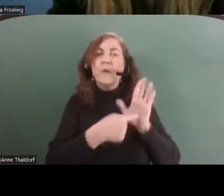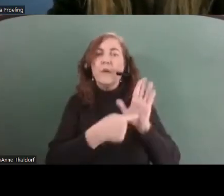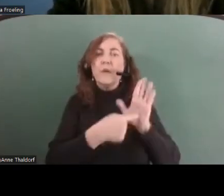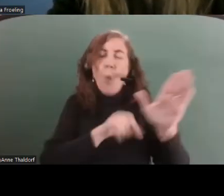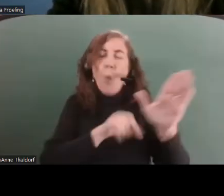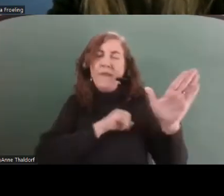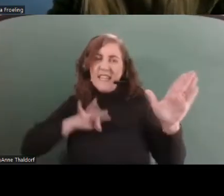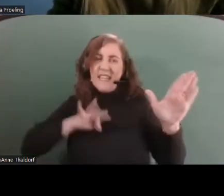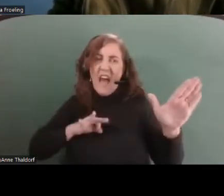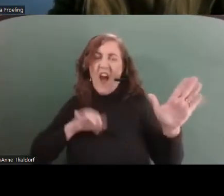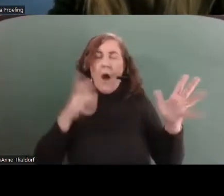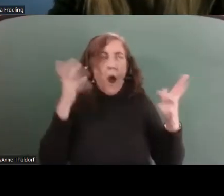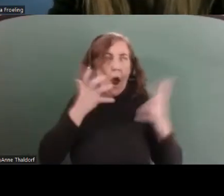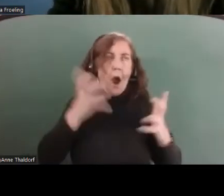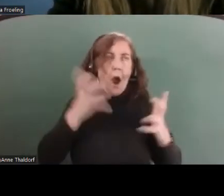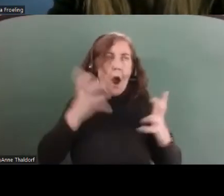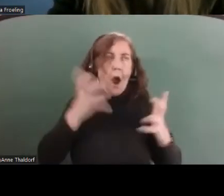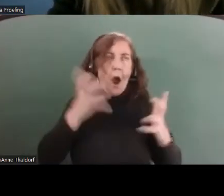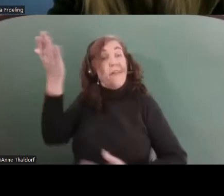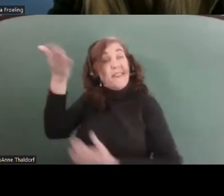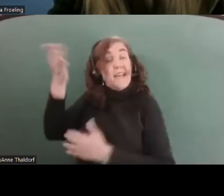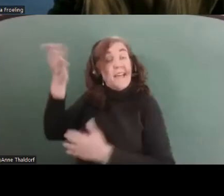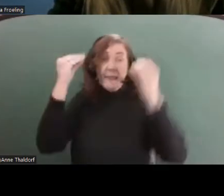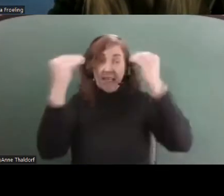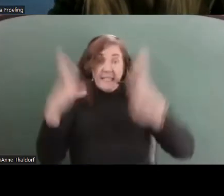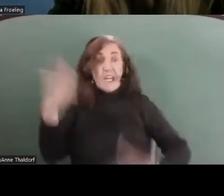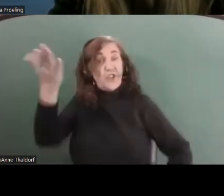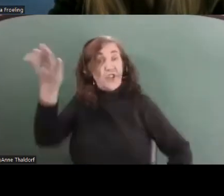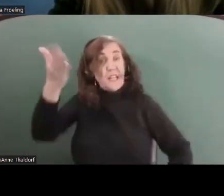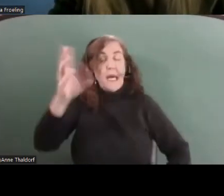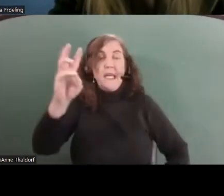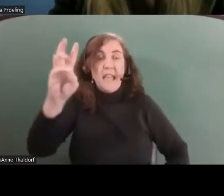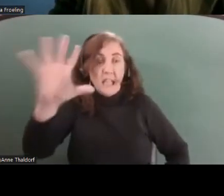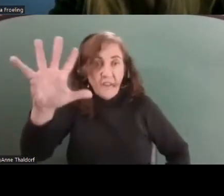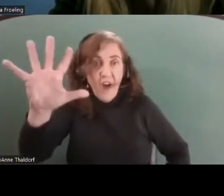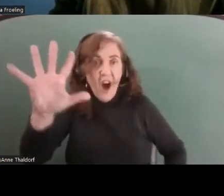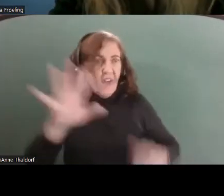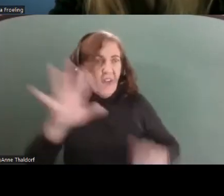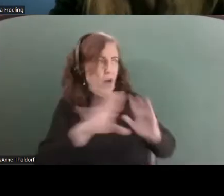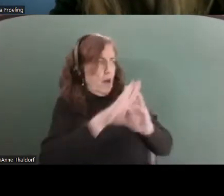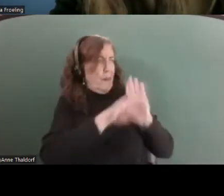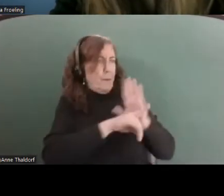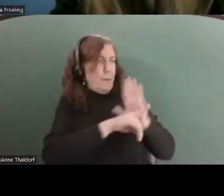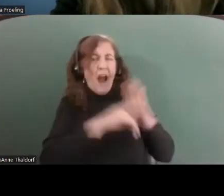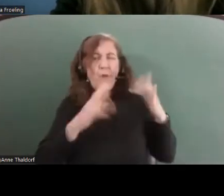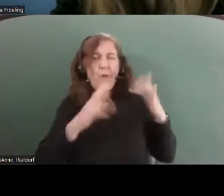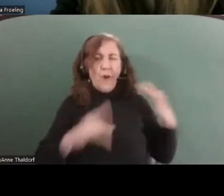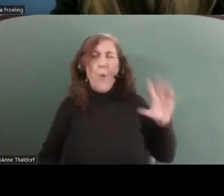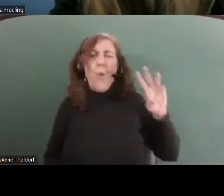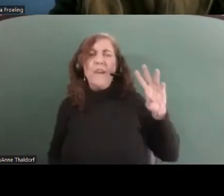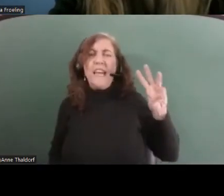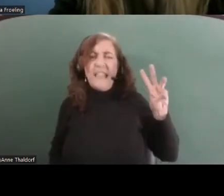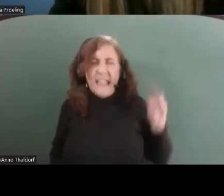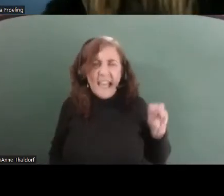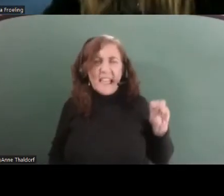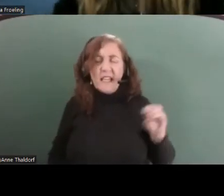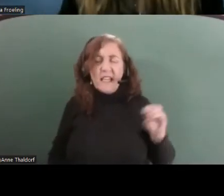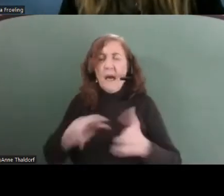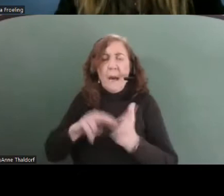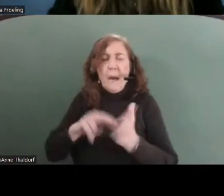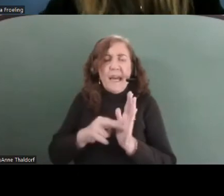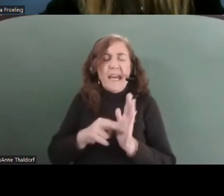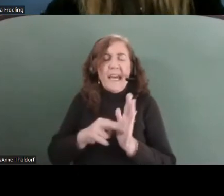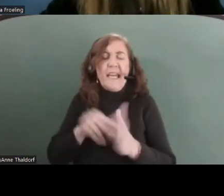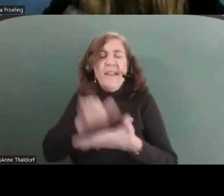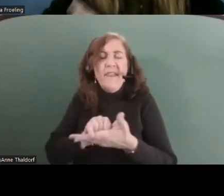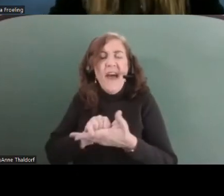the background noise is 60, then the signal to noise ratio is only 5. That's awful. That's what I test